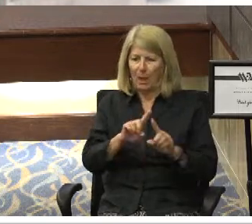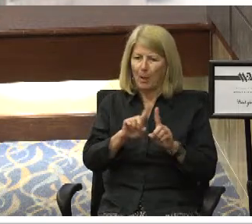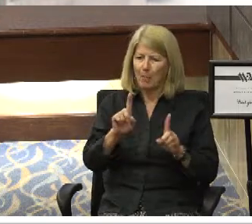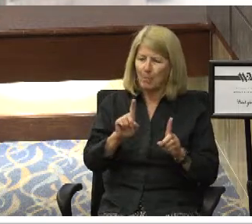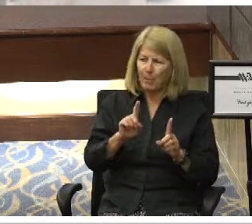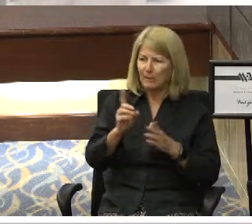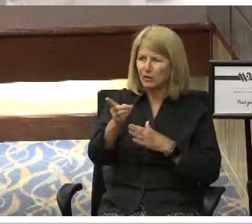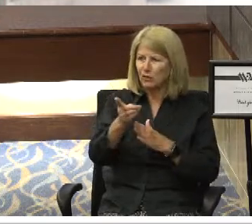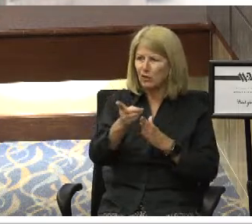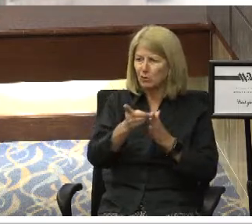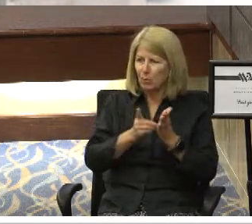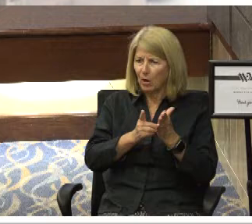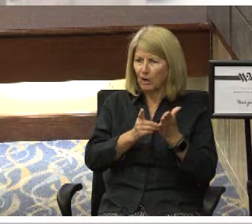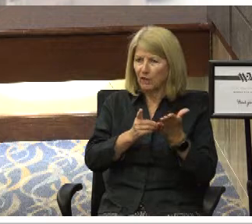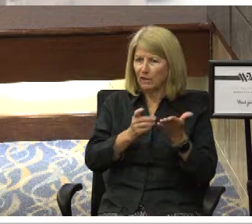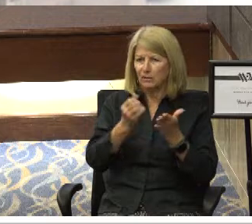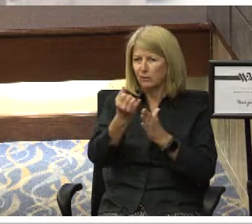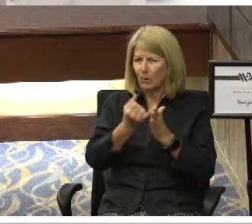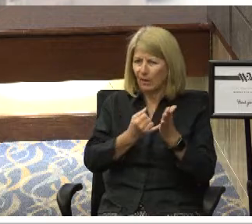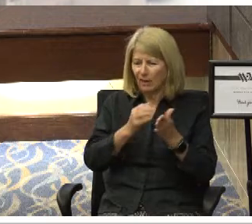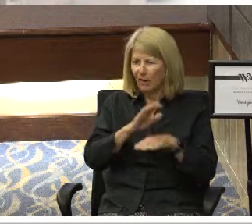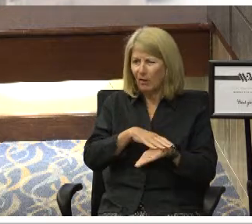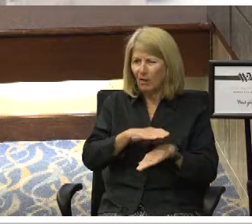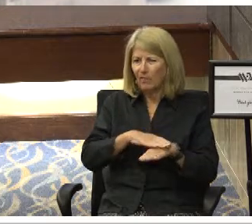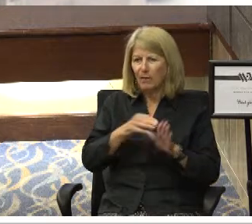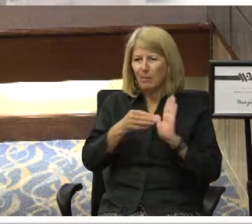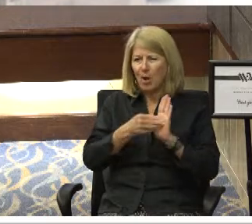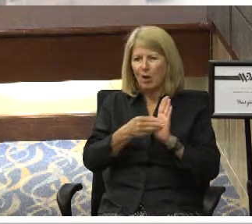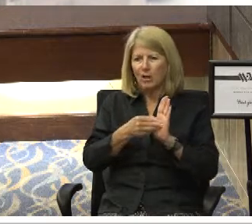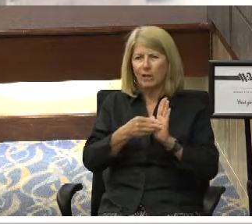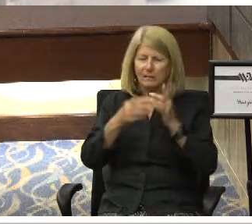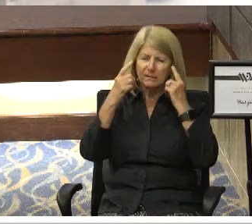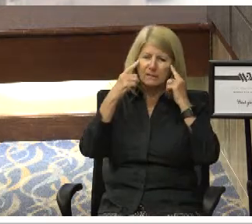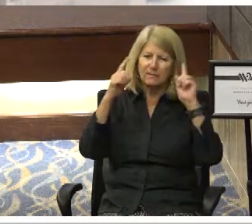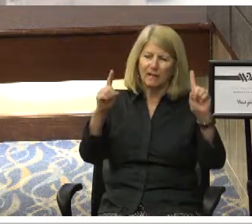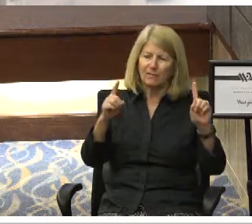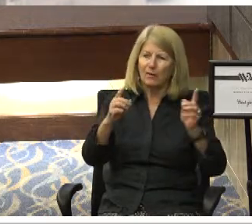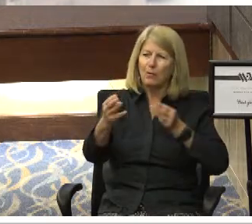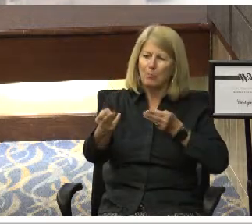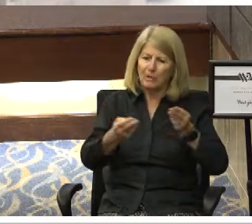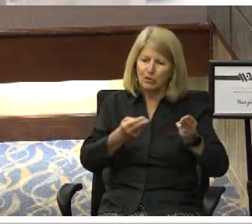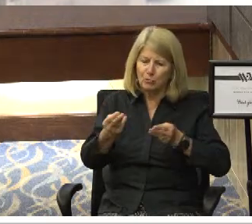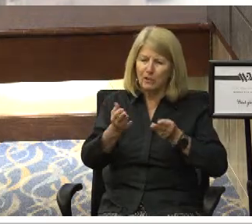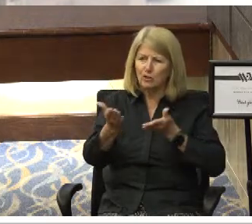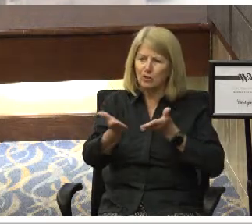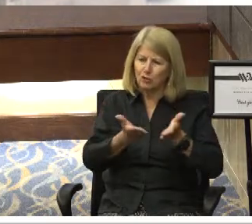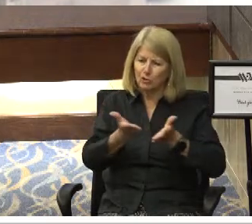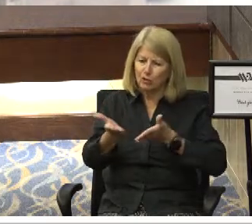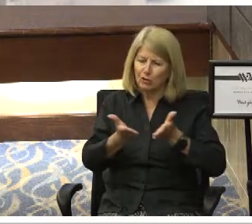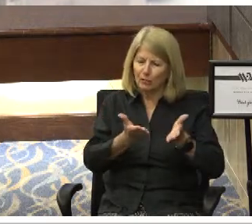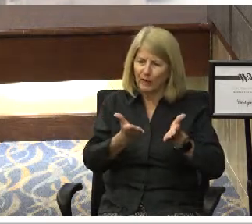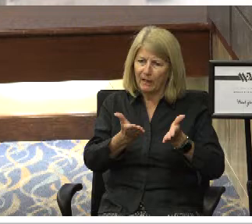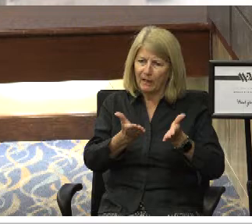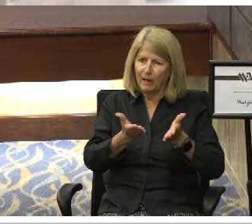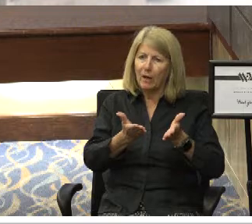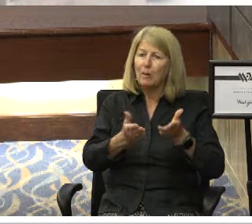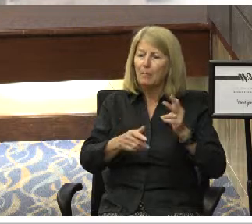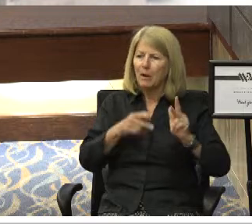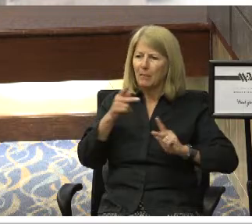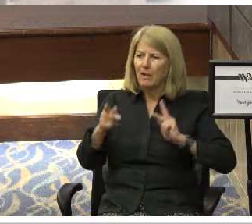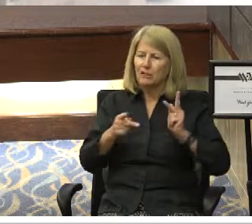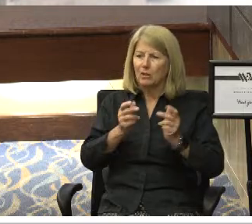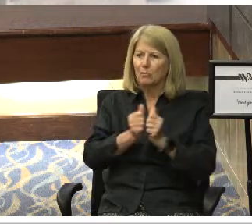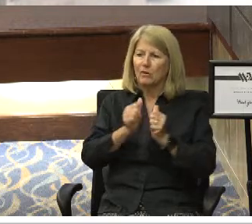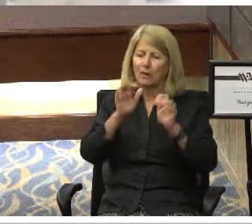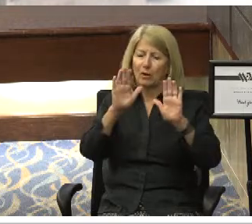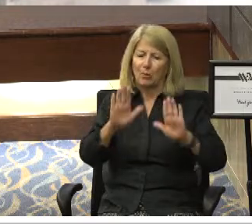on the model that we've seen as a successful ministry serving a similar population with great excellence, albeit